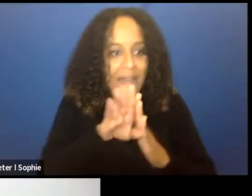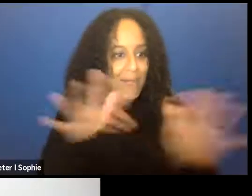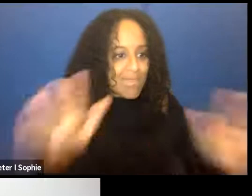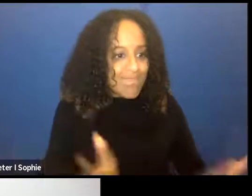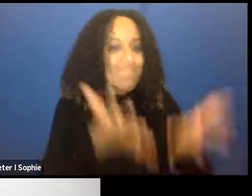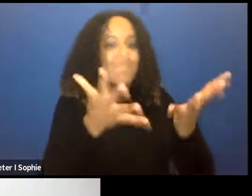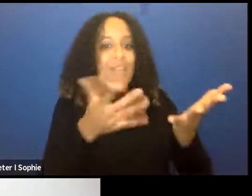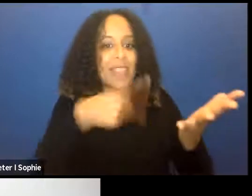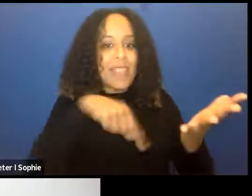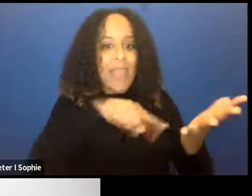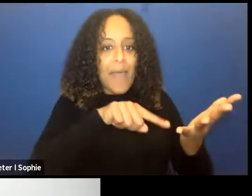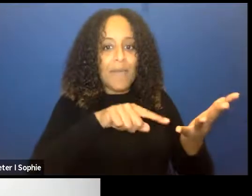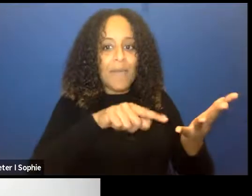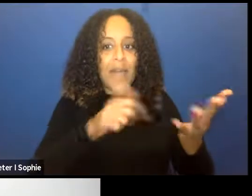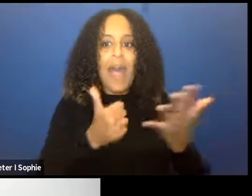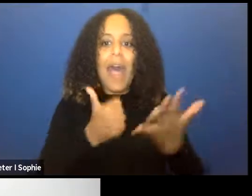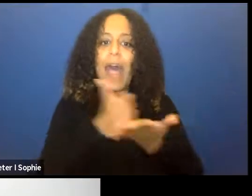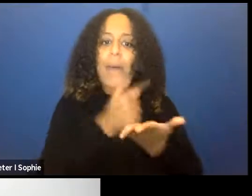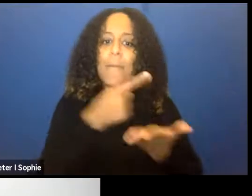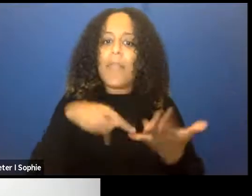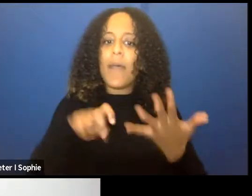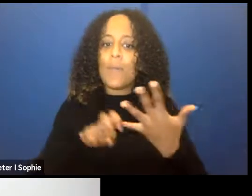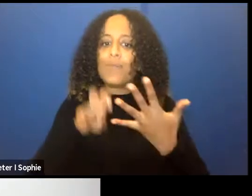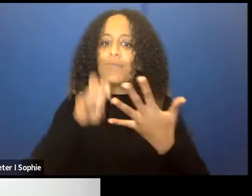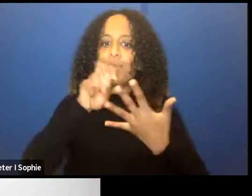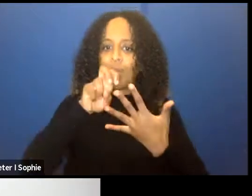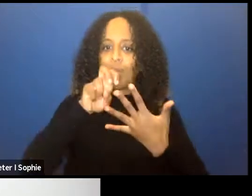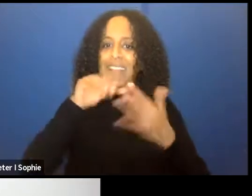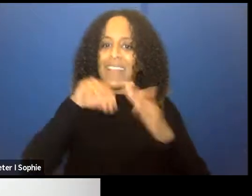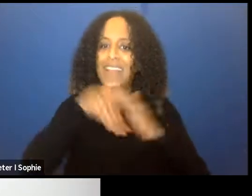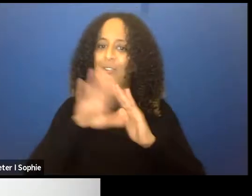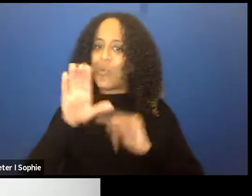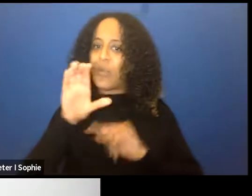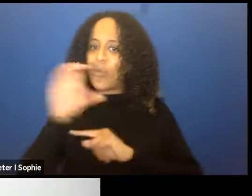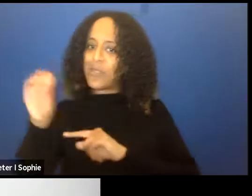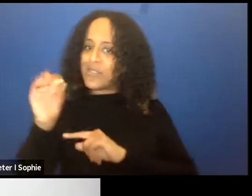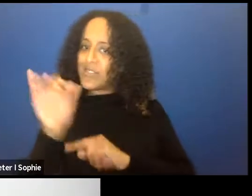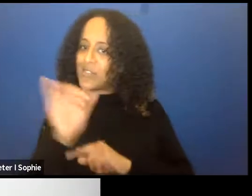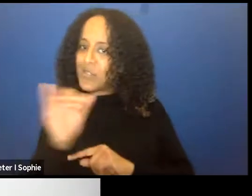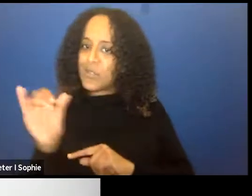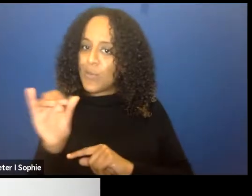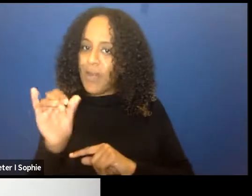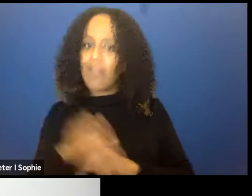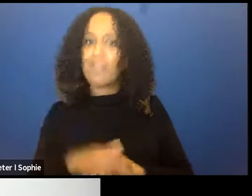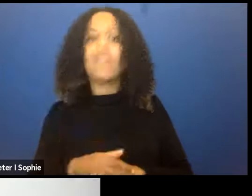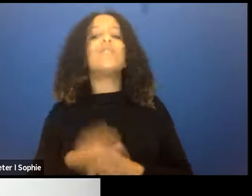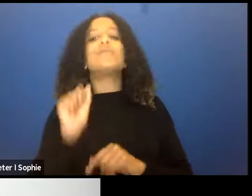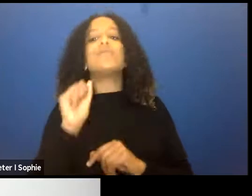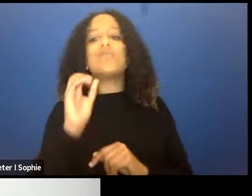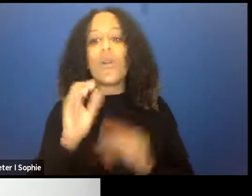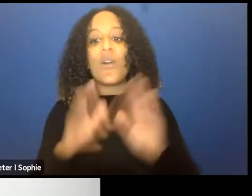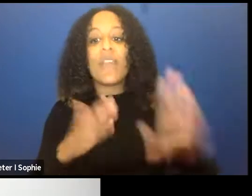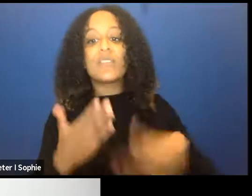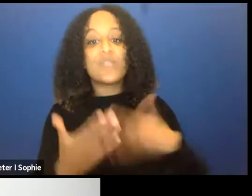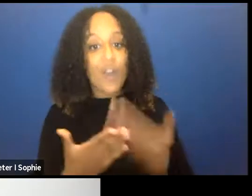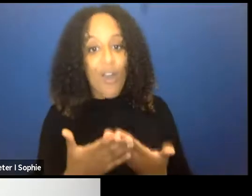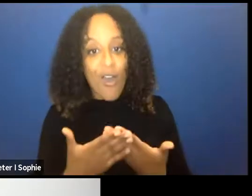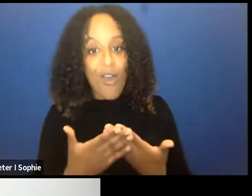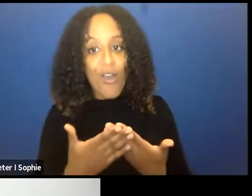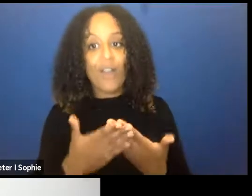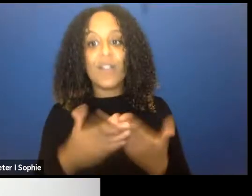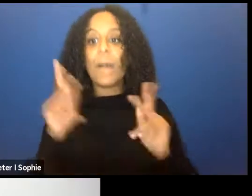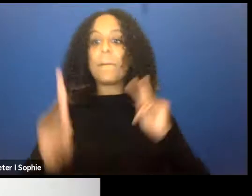to also move up inside of your organizations. And that's all on a